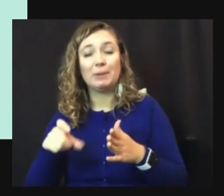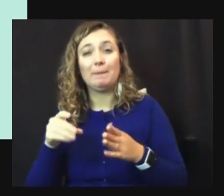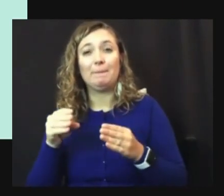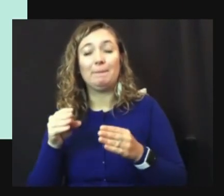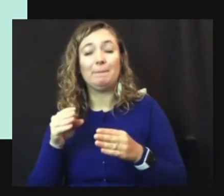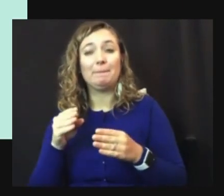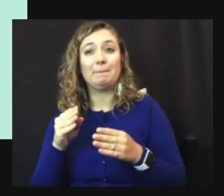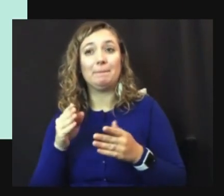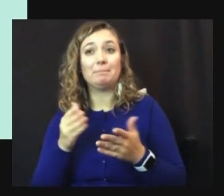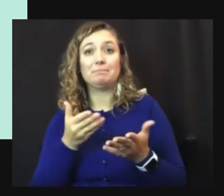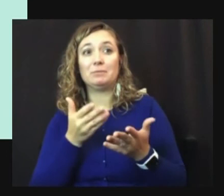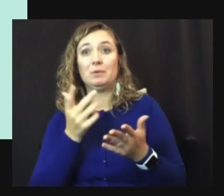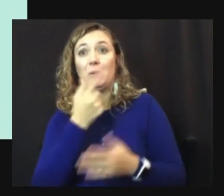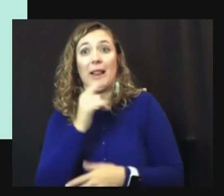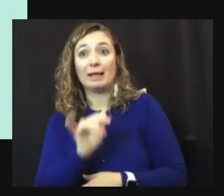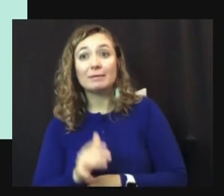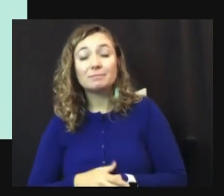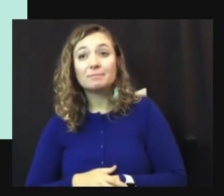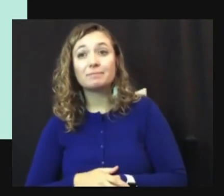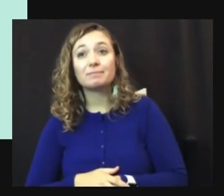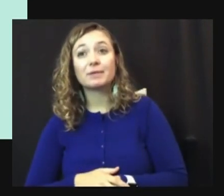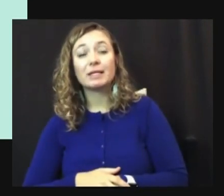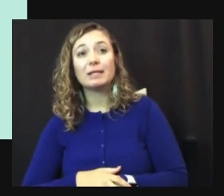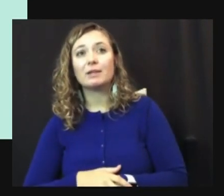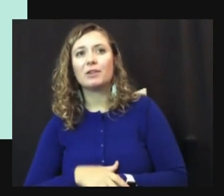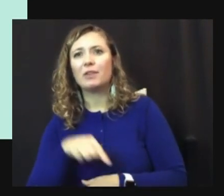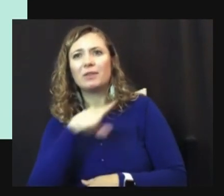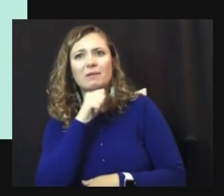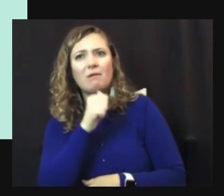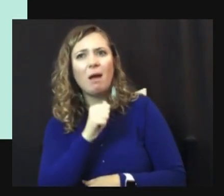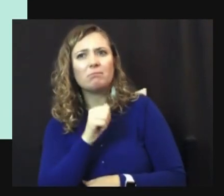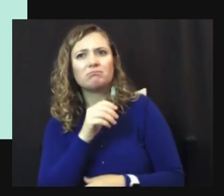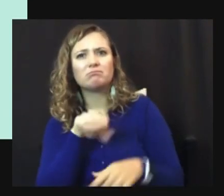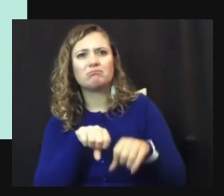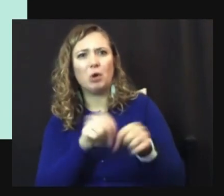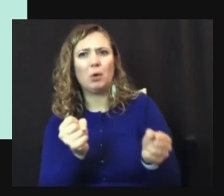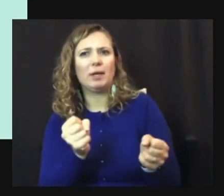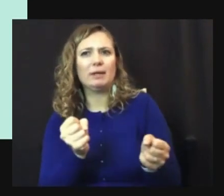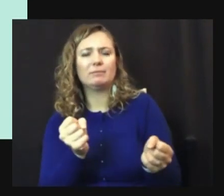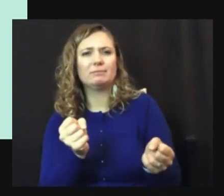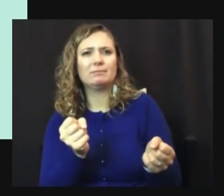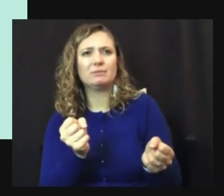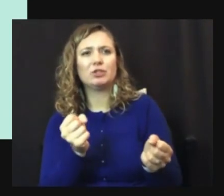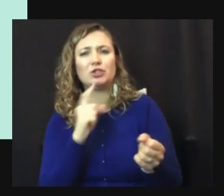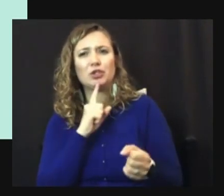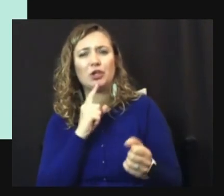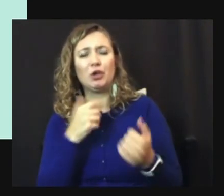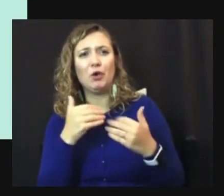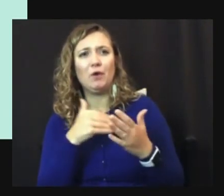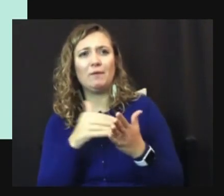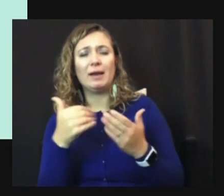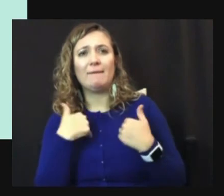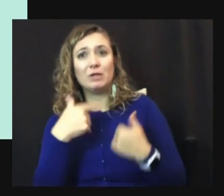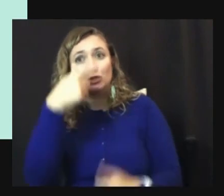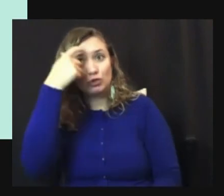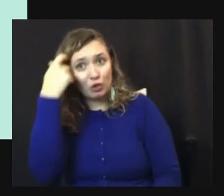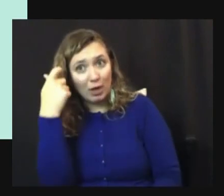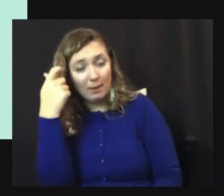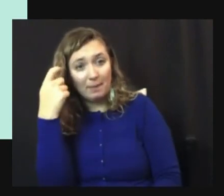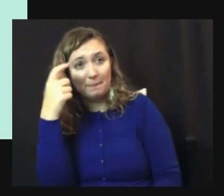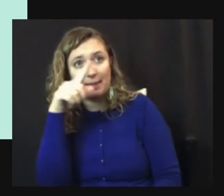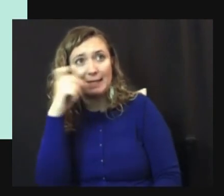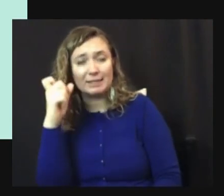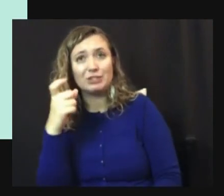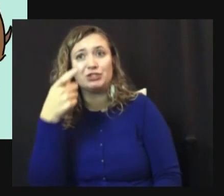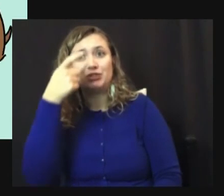There isn't anything inherently broken with autistic children. Sure, they have often got a lot of trauma because it's inherently traumatic to be